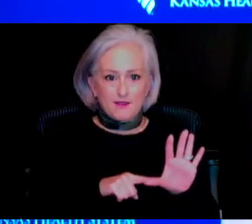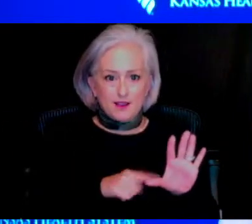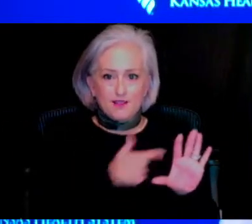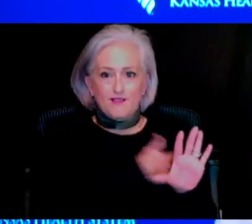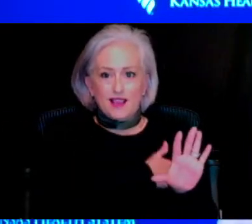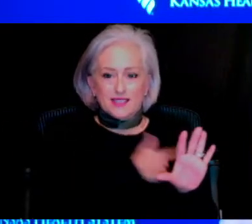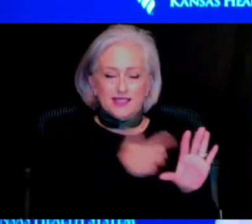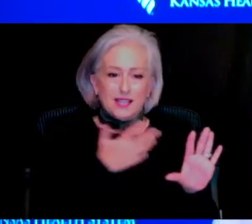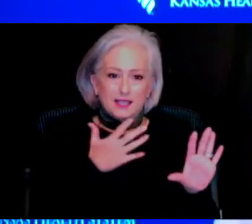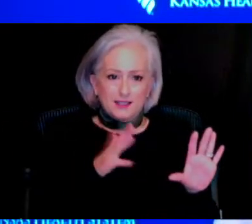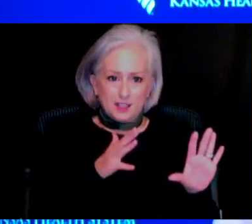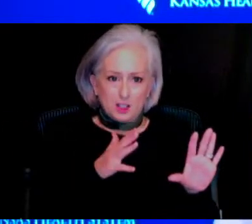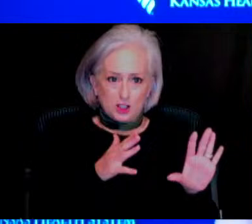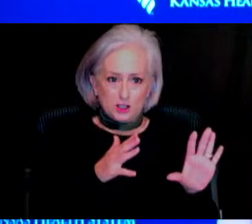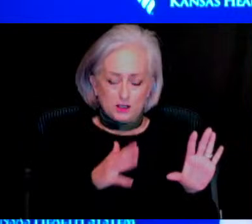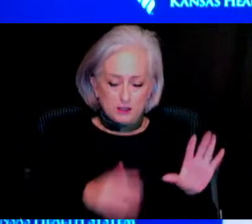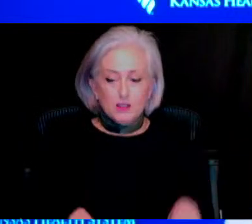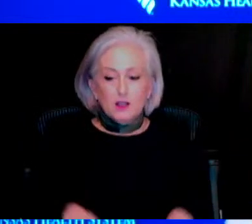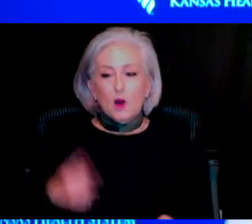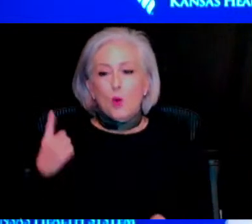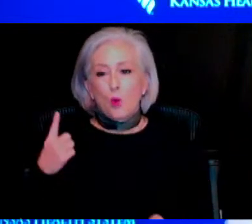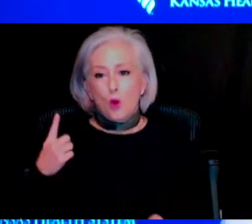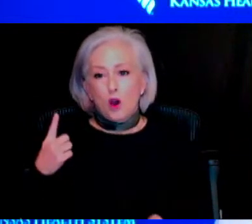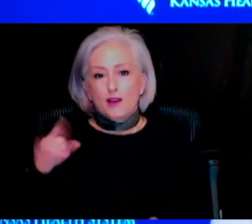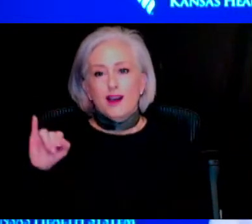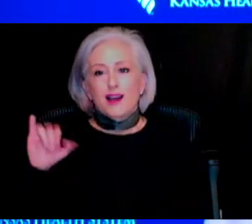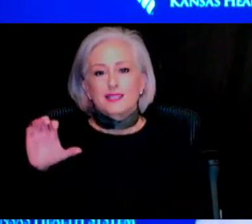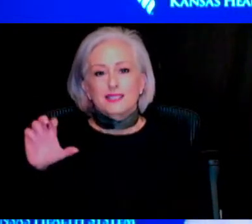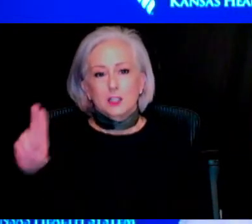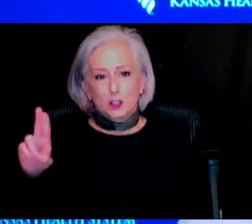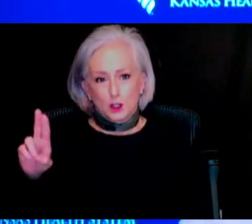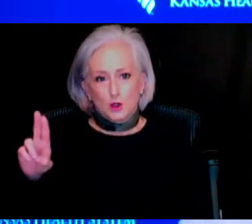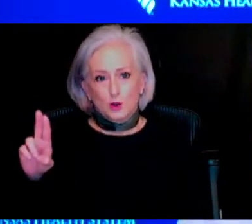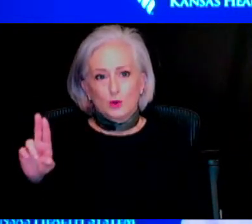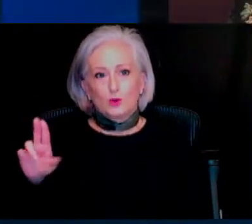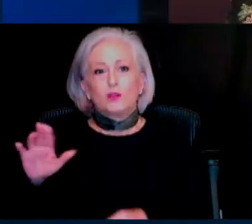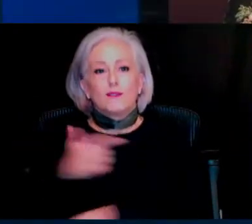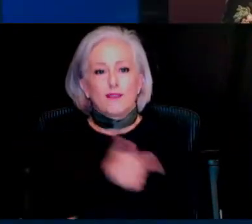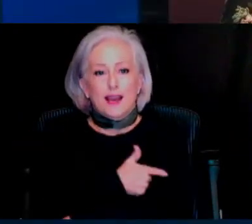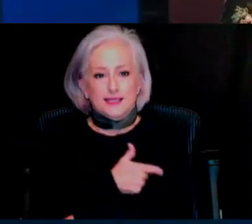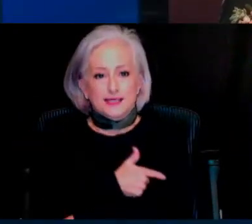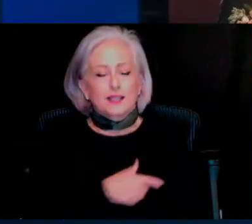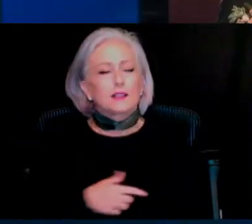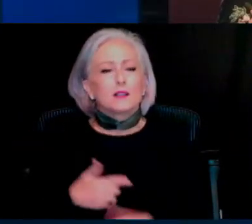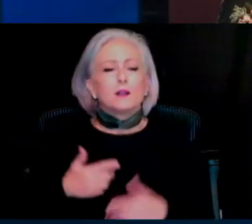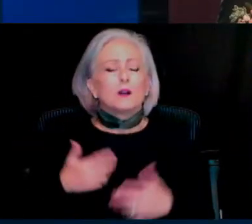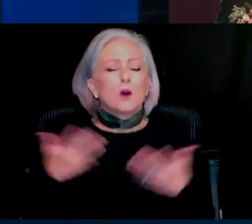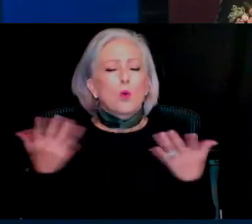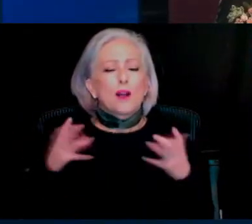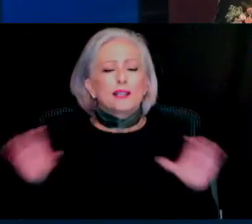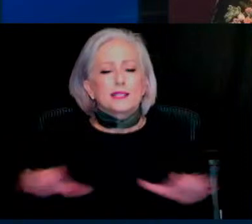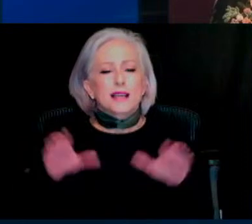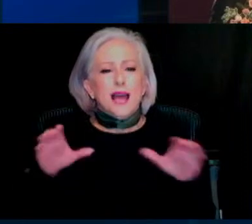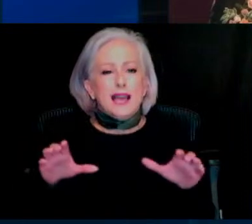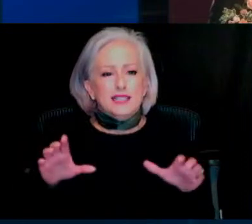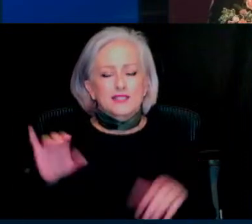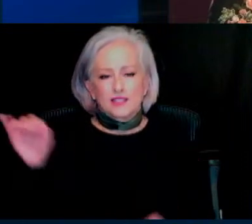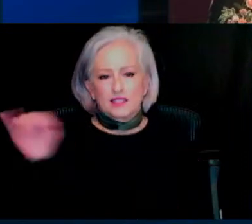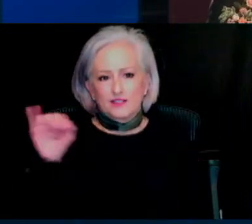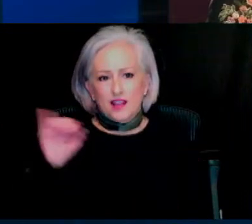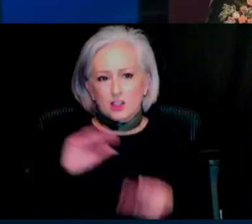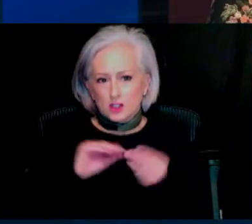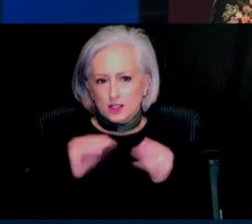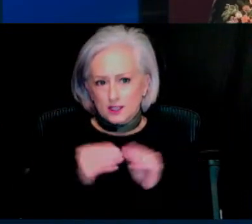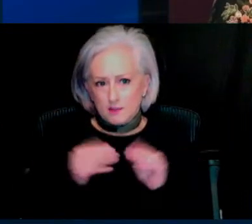includes that one in the ICU that is fully vaccinated. And do you know what the active infection number is right now compared to this time last